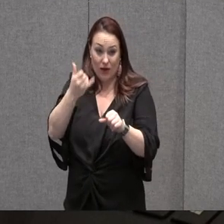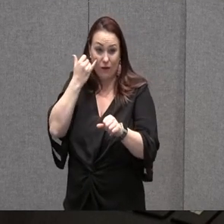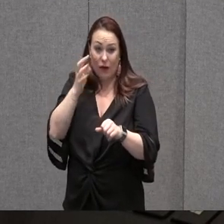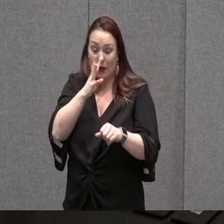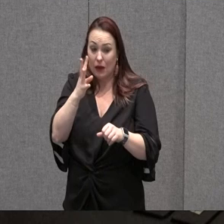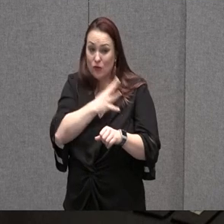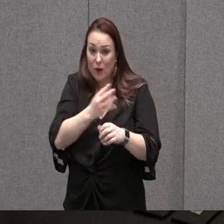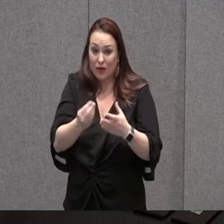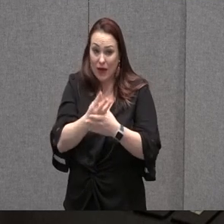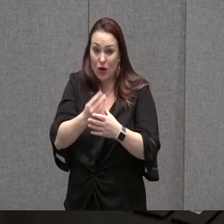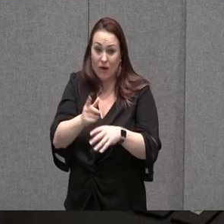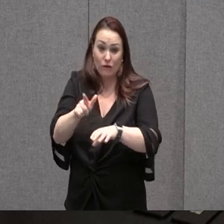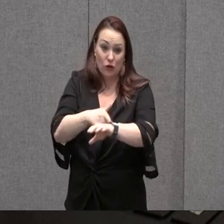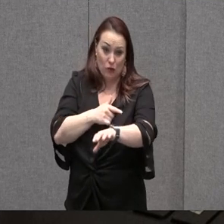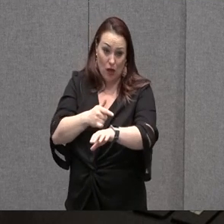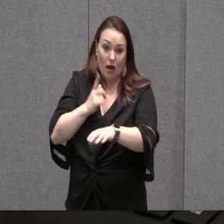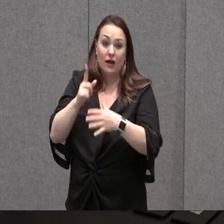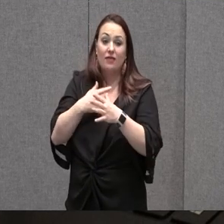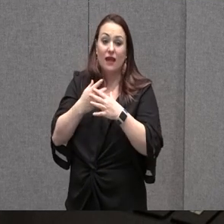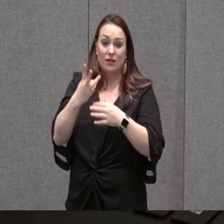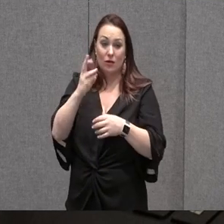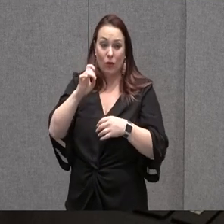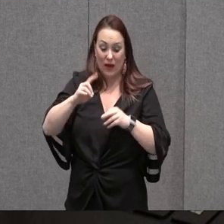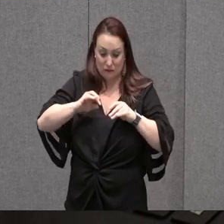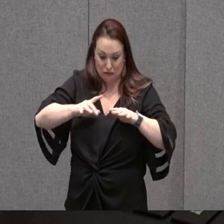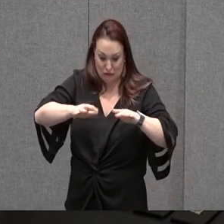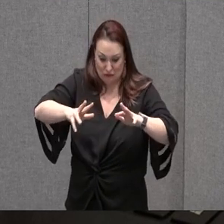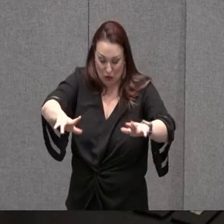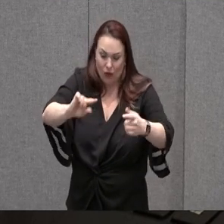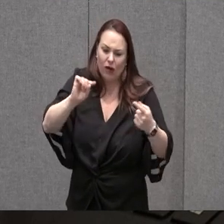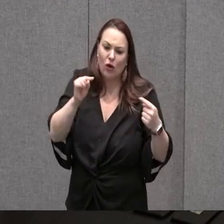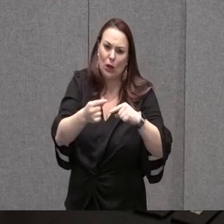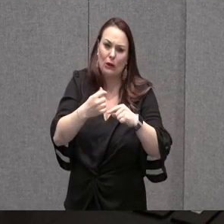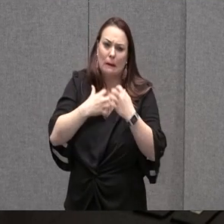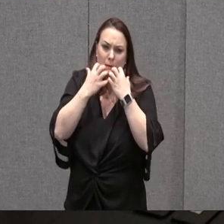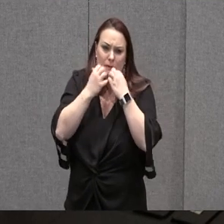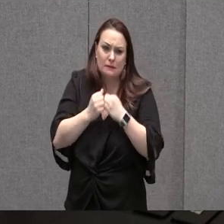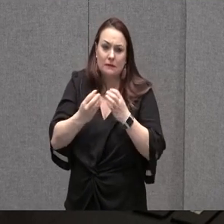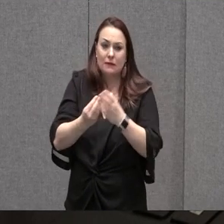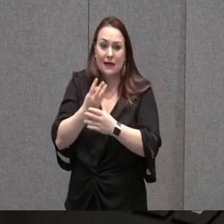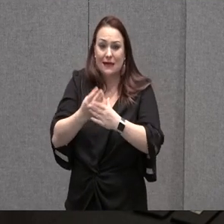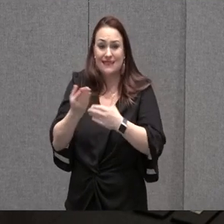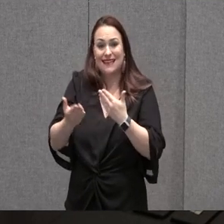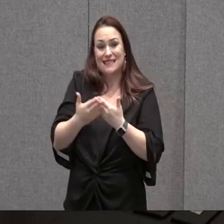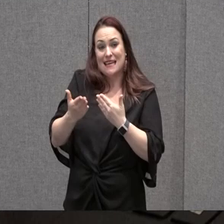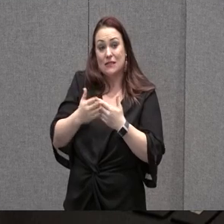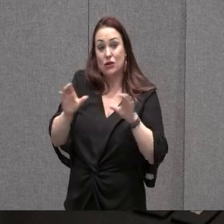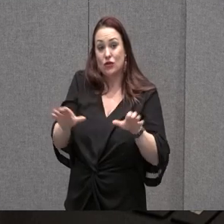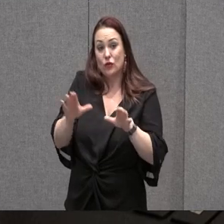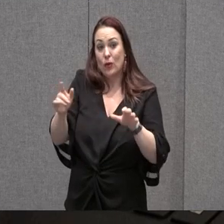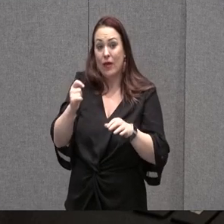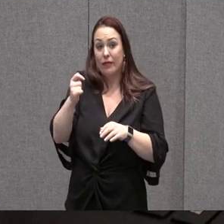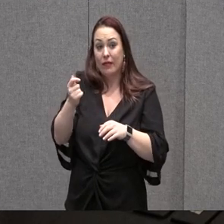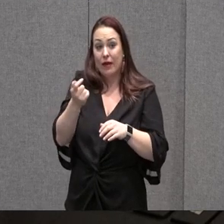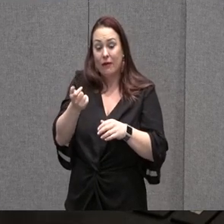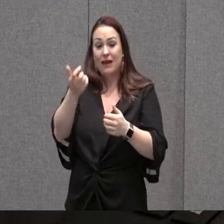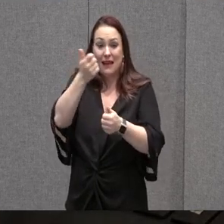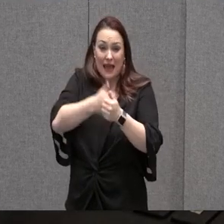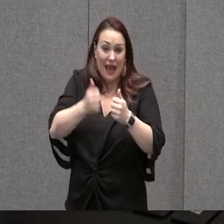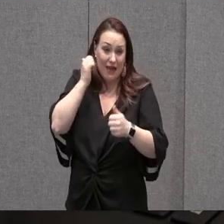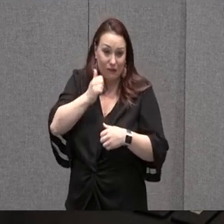garden for too long, the weeds run wild and hurt our beloved plants. It's so much easier to just do a little bit every day.